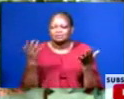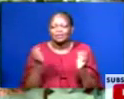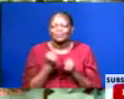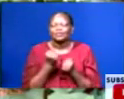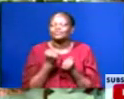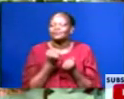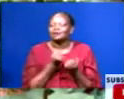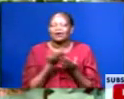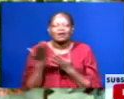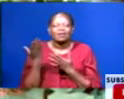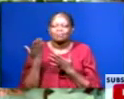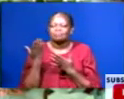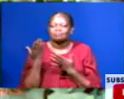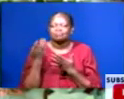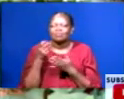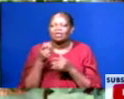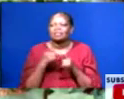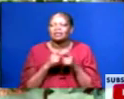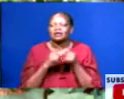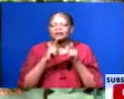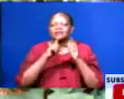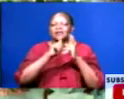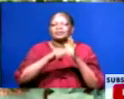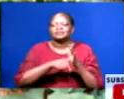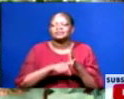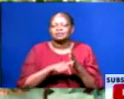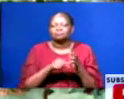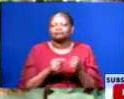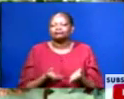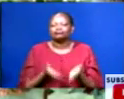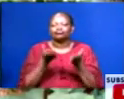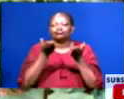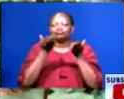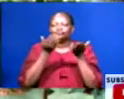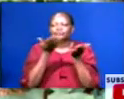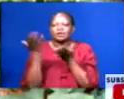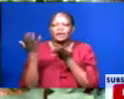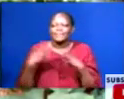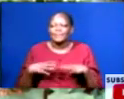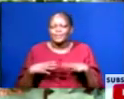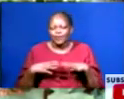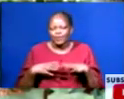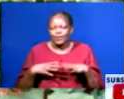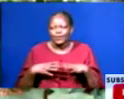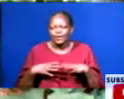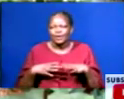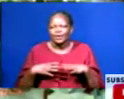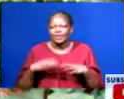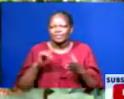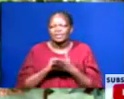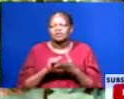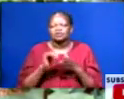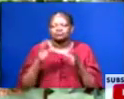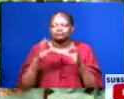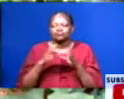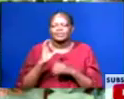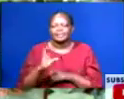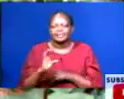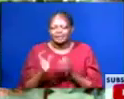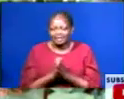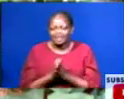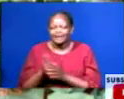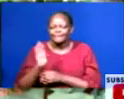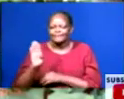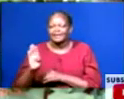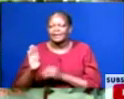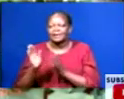soul. And then from there, I progressed to carrying passengers. That's category C. And then B and